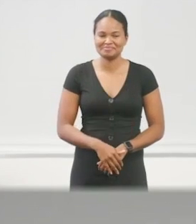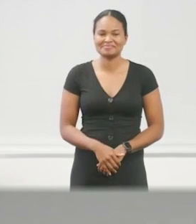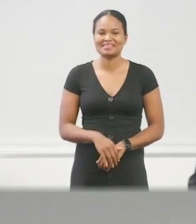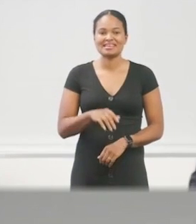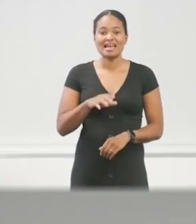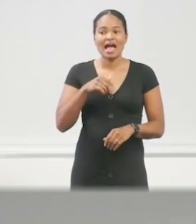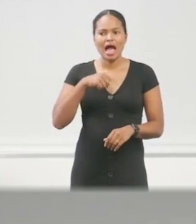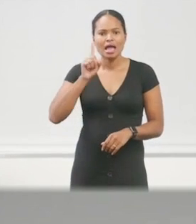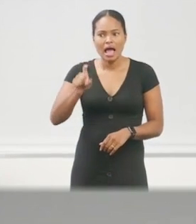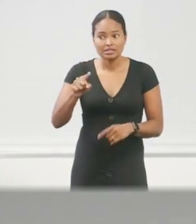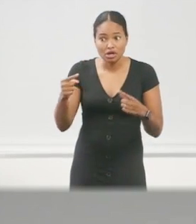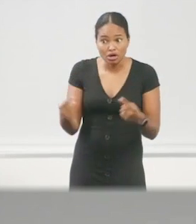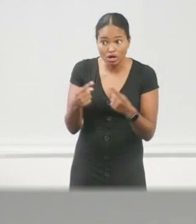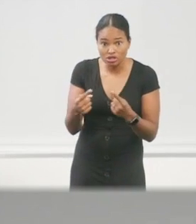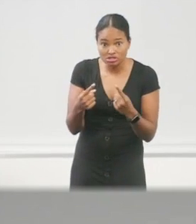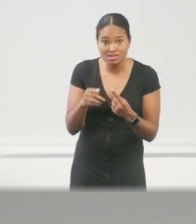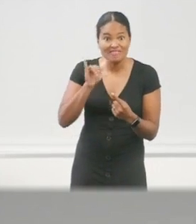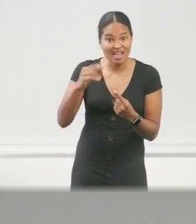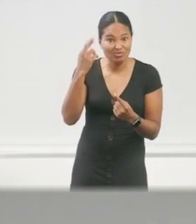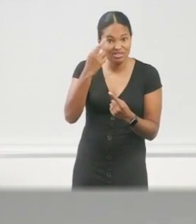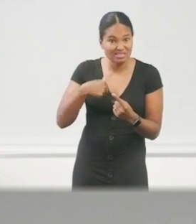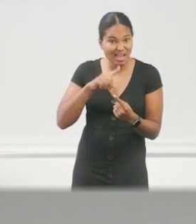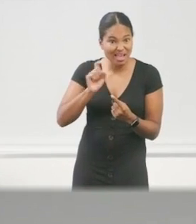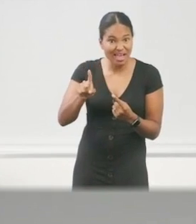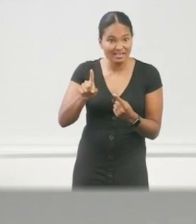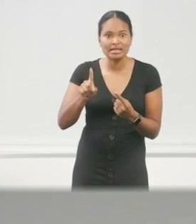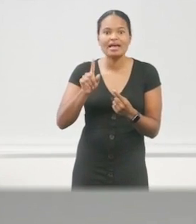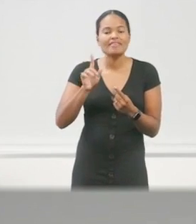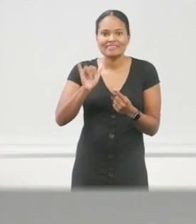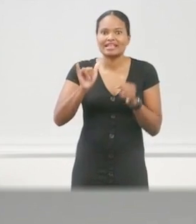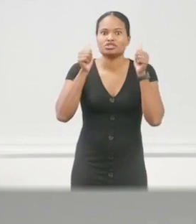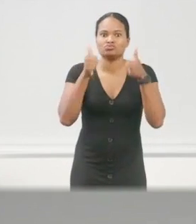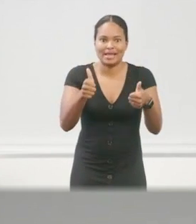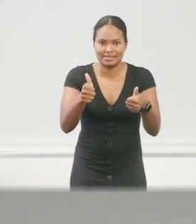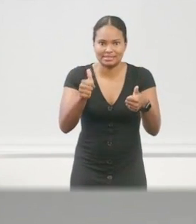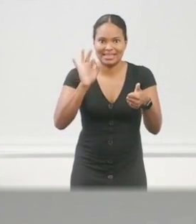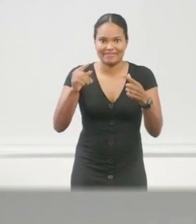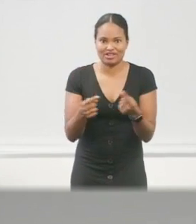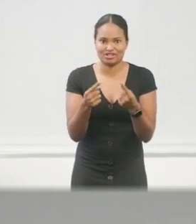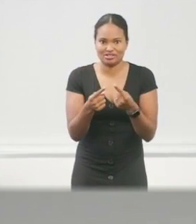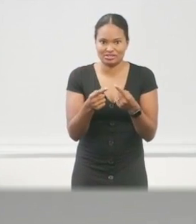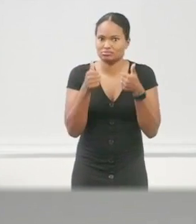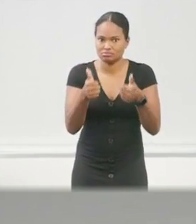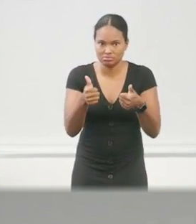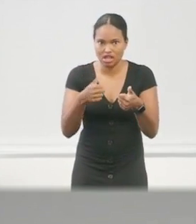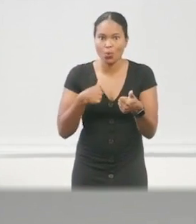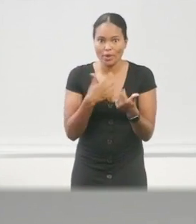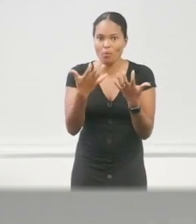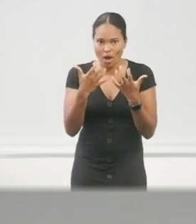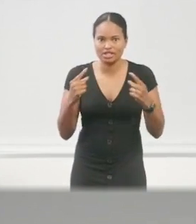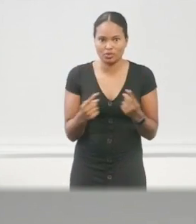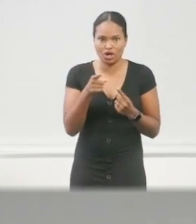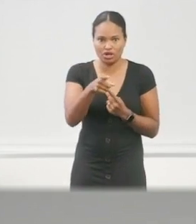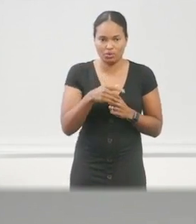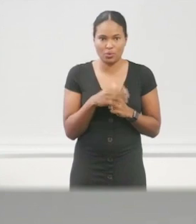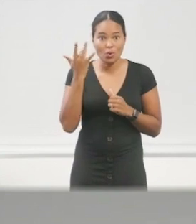The reason I asked, does it hurt? That's a really awesome thing for us. We want it to hurt because